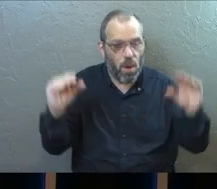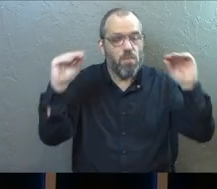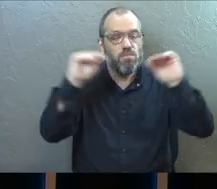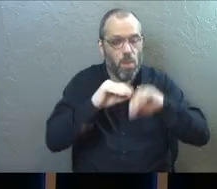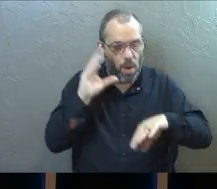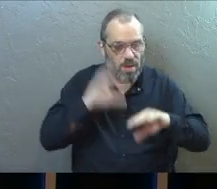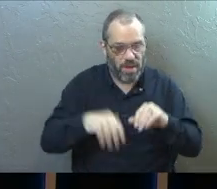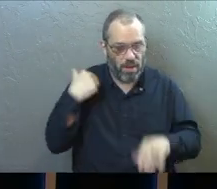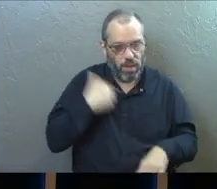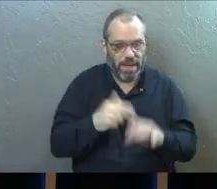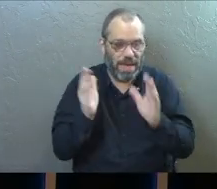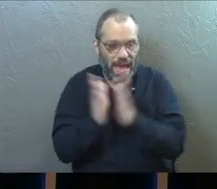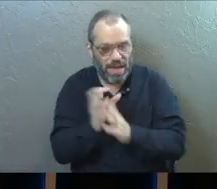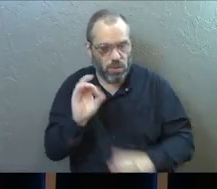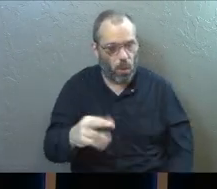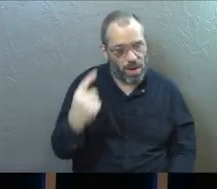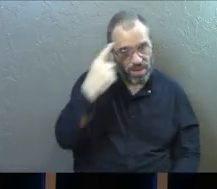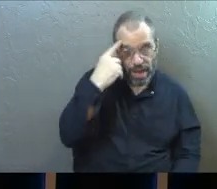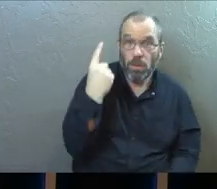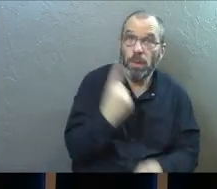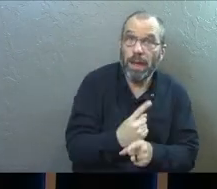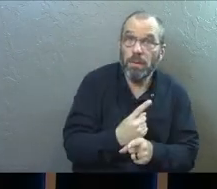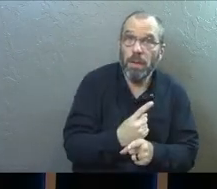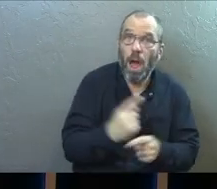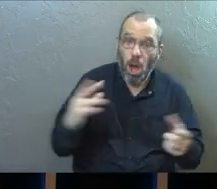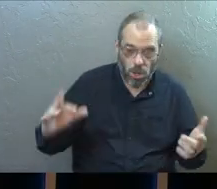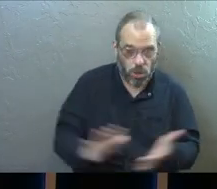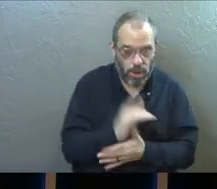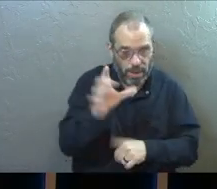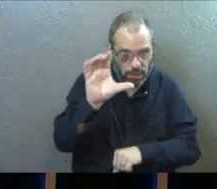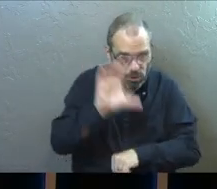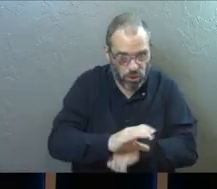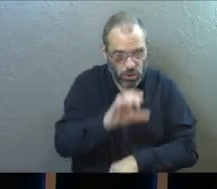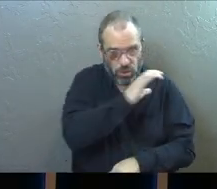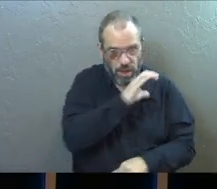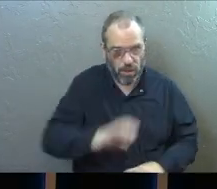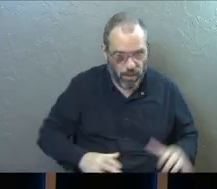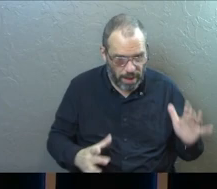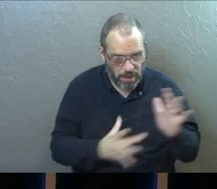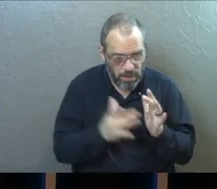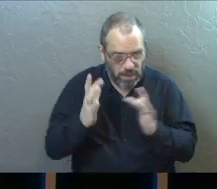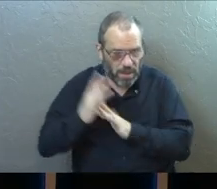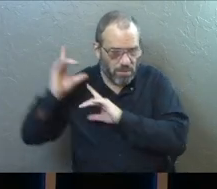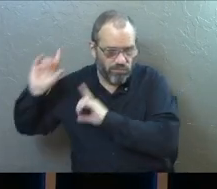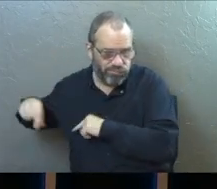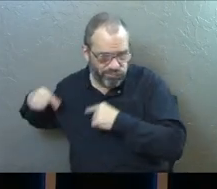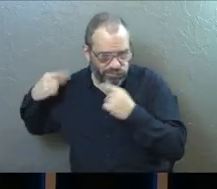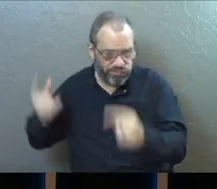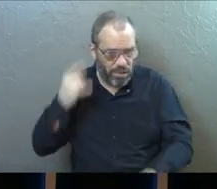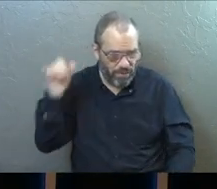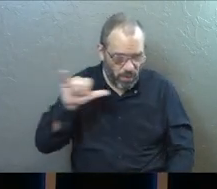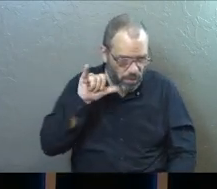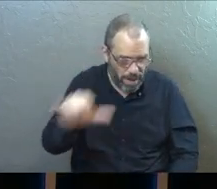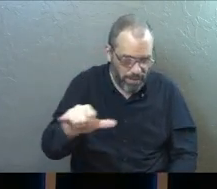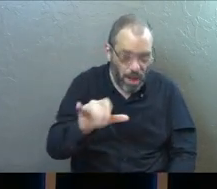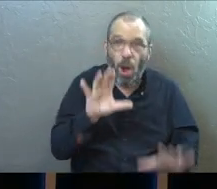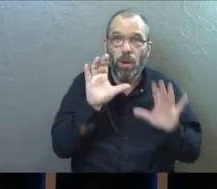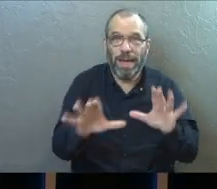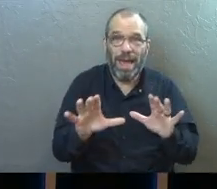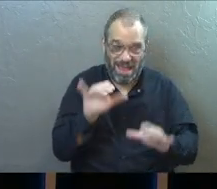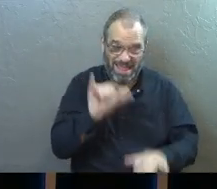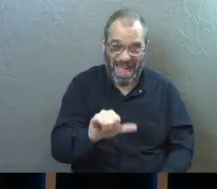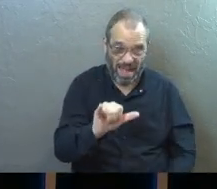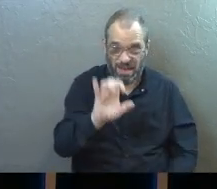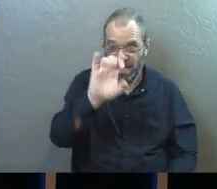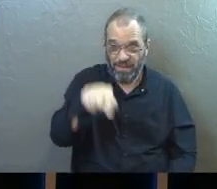more than we might ask or think, right? Amen. Glory to him in the church and in Christ Jesus through all generations forever and ever. Amen. We could park this